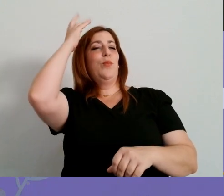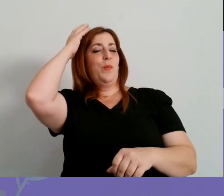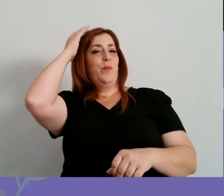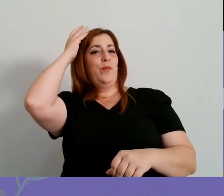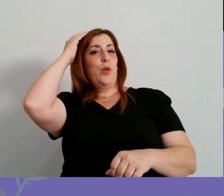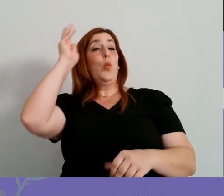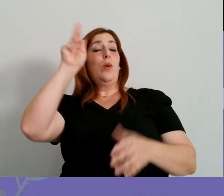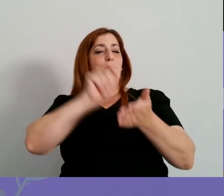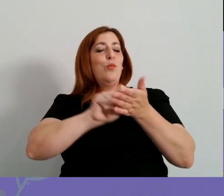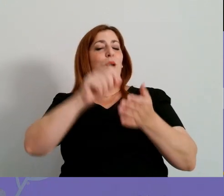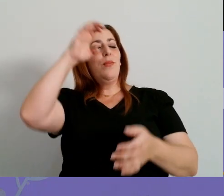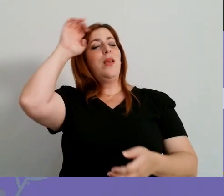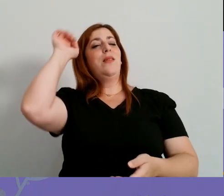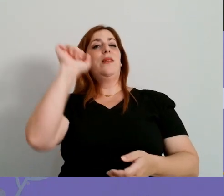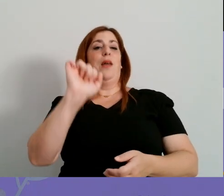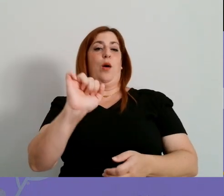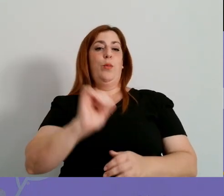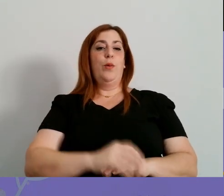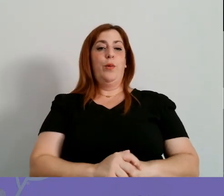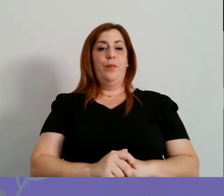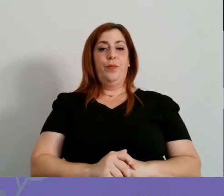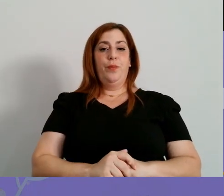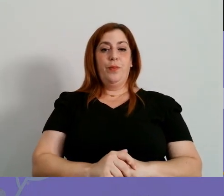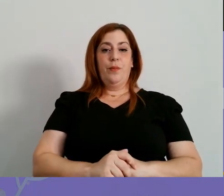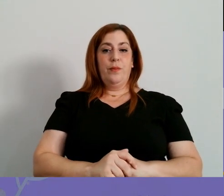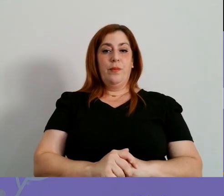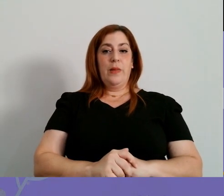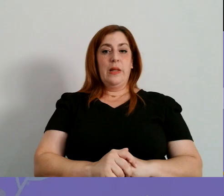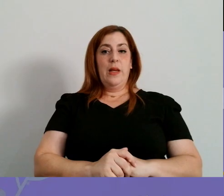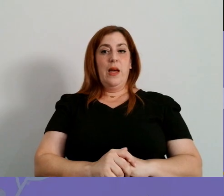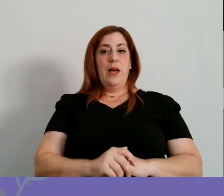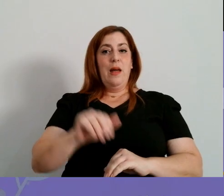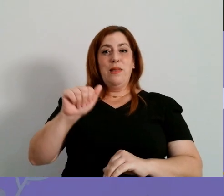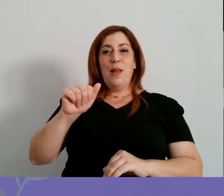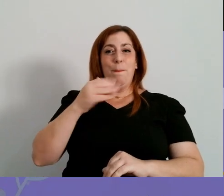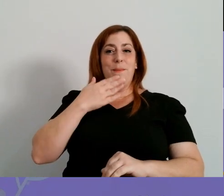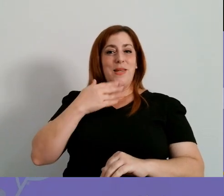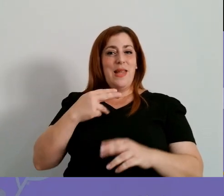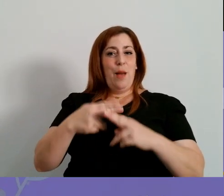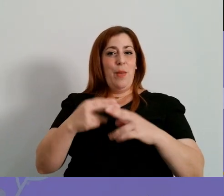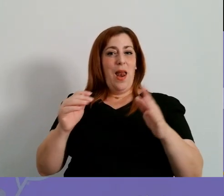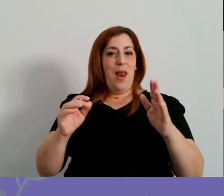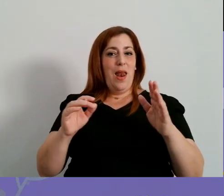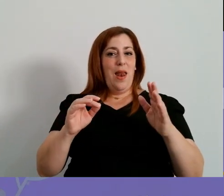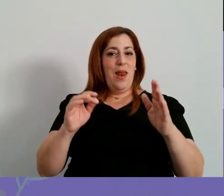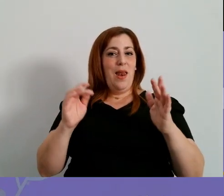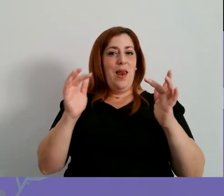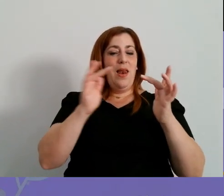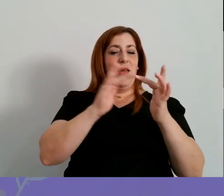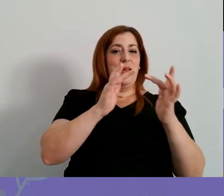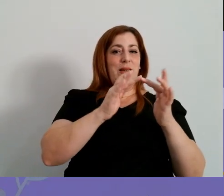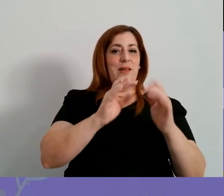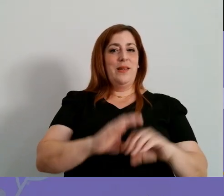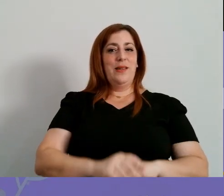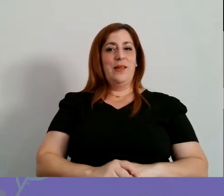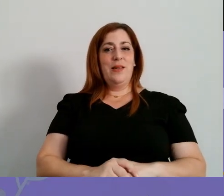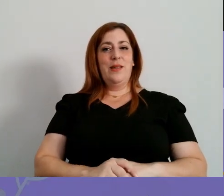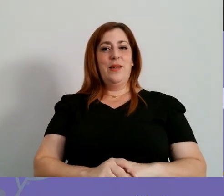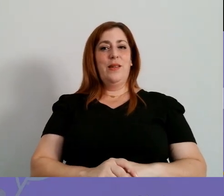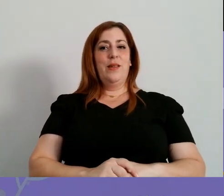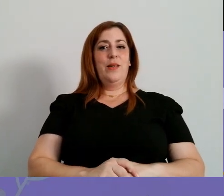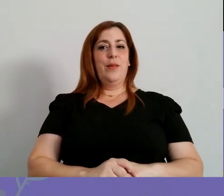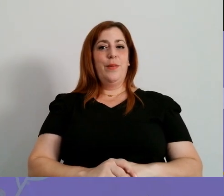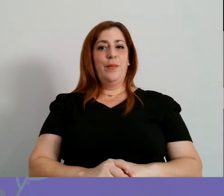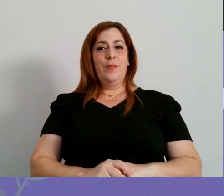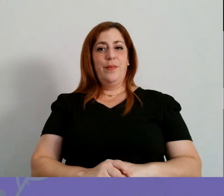website neuroadvocacy.eu. Andrea, I'm not sure if you can put the link for that. Yeah. Perfect, thank you.